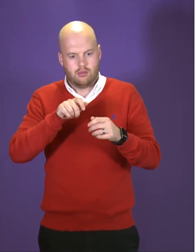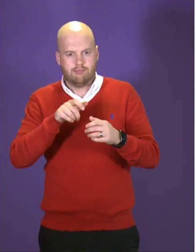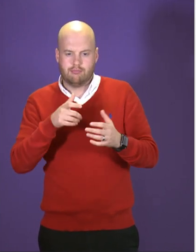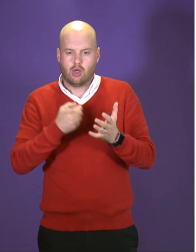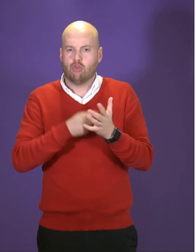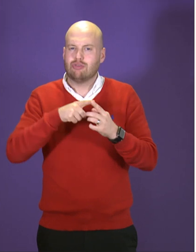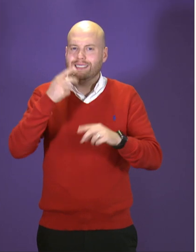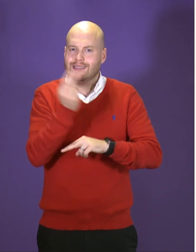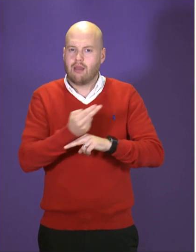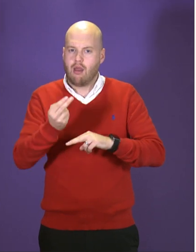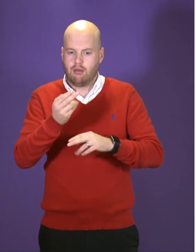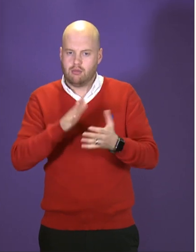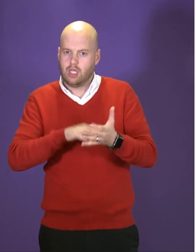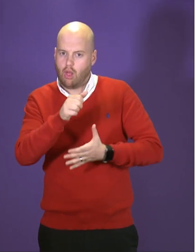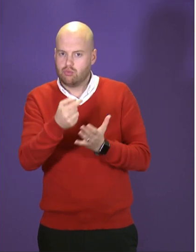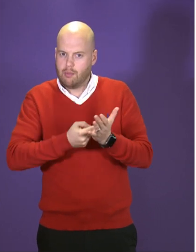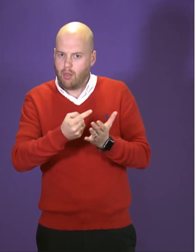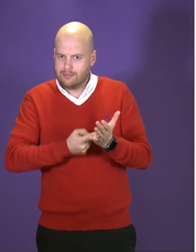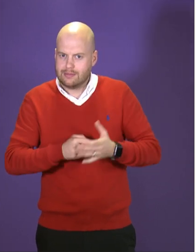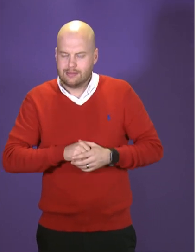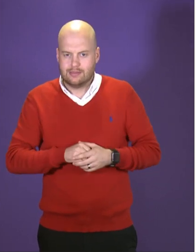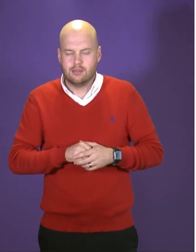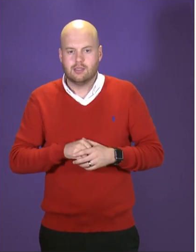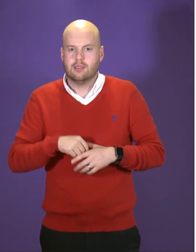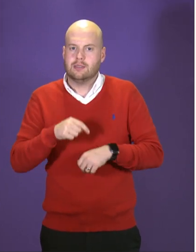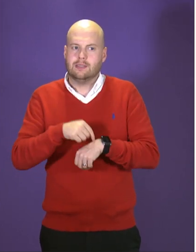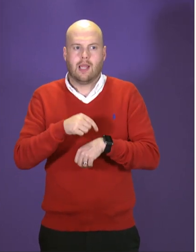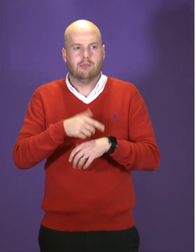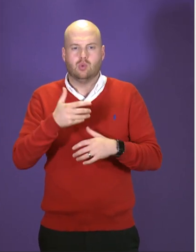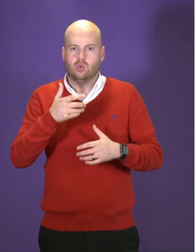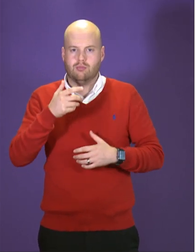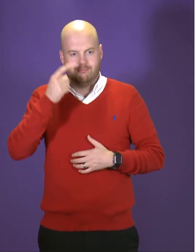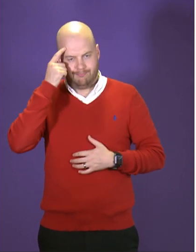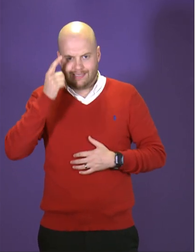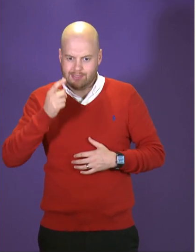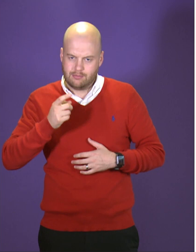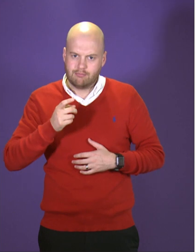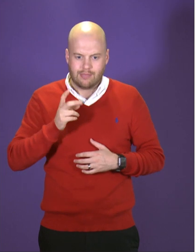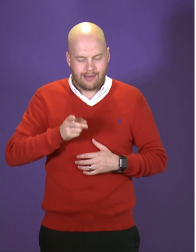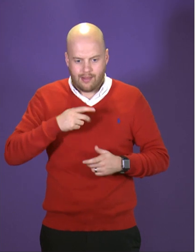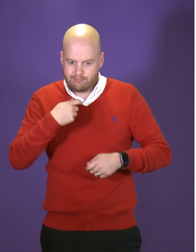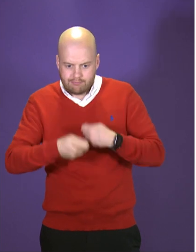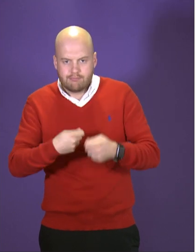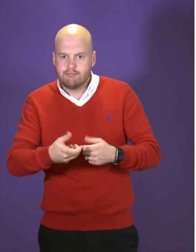because it's time to rethink and to adopt more to